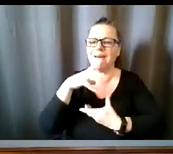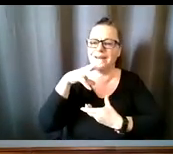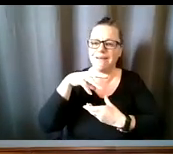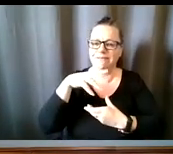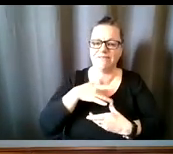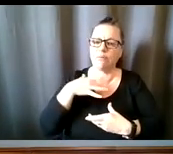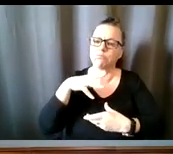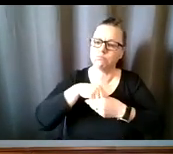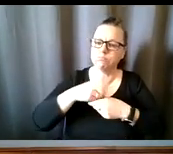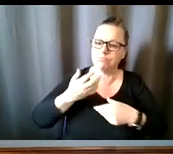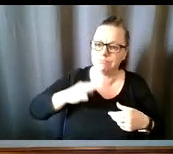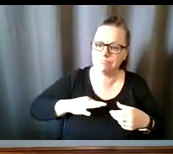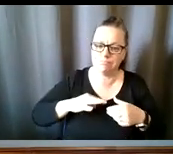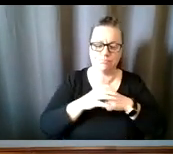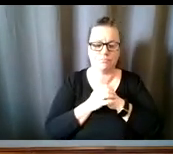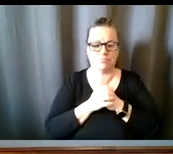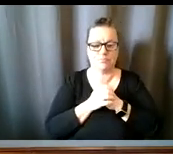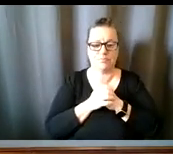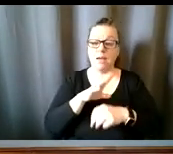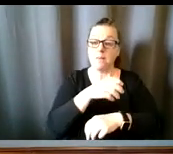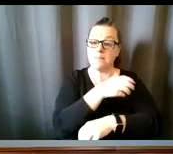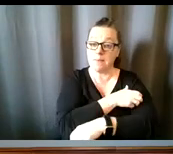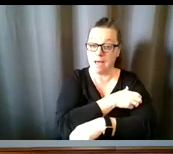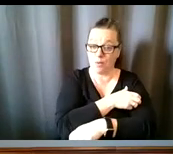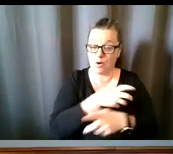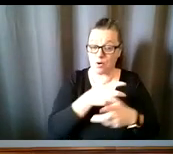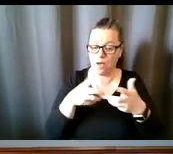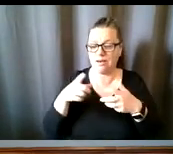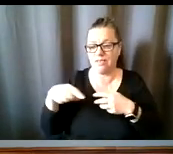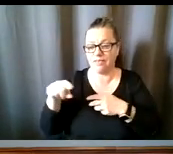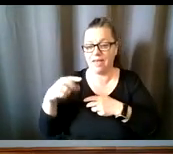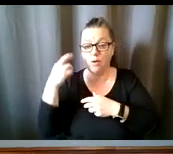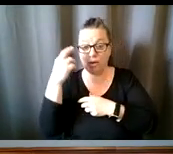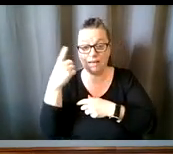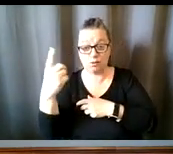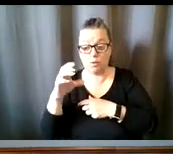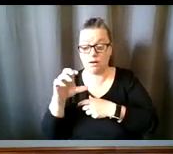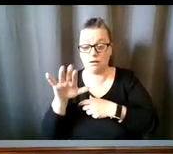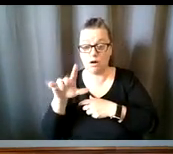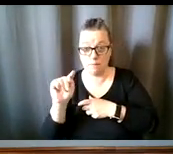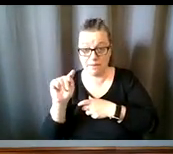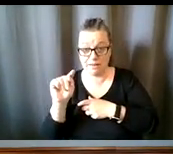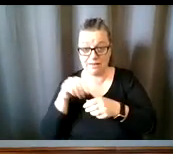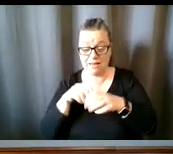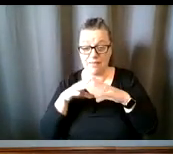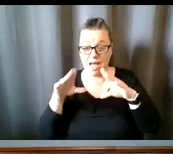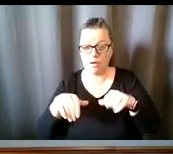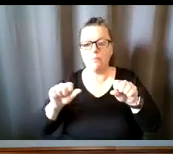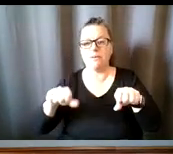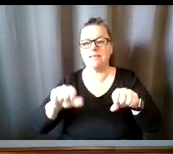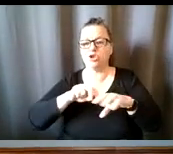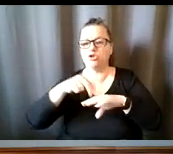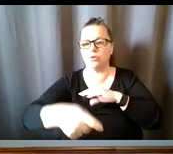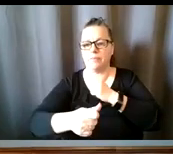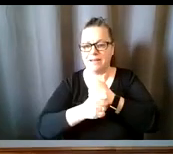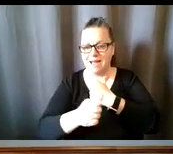the benefit. Here's the power of it. They realized that one of the carpets in our house was a potential tripping hazard for my father.